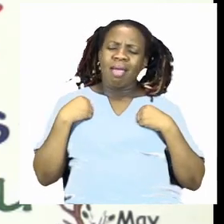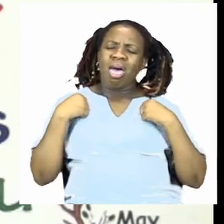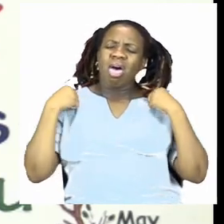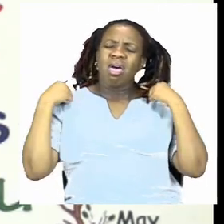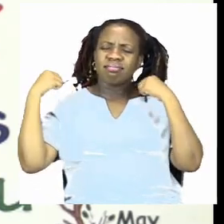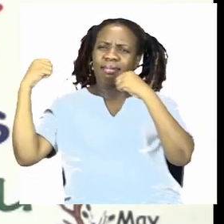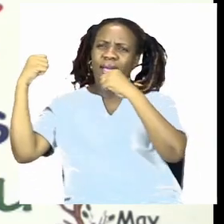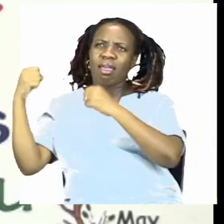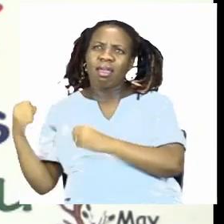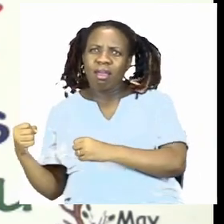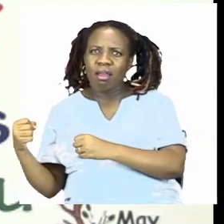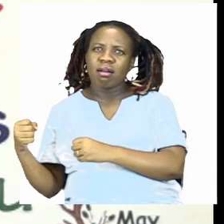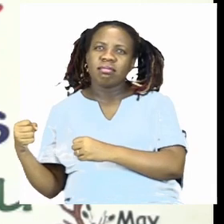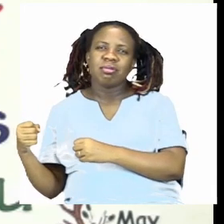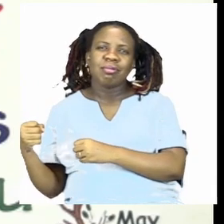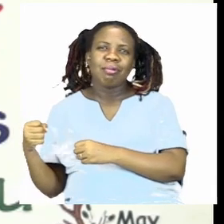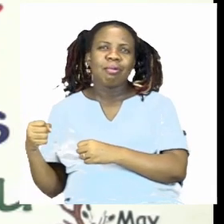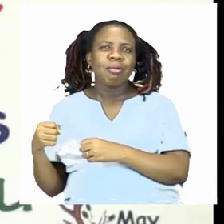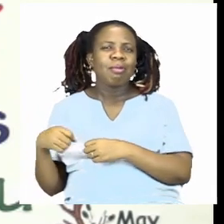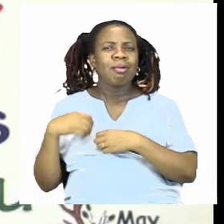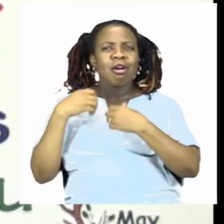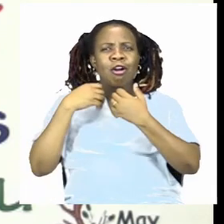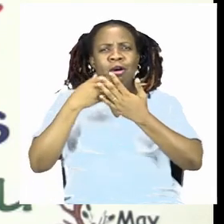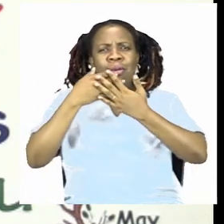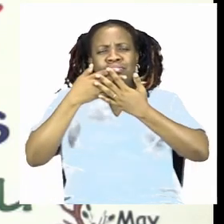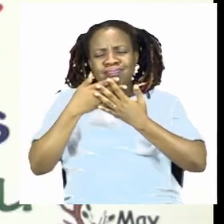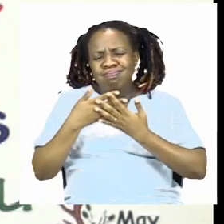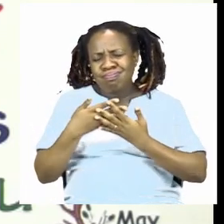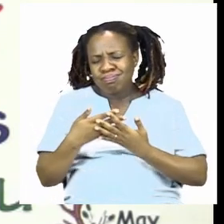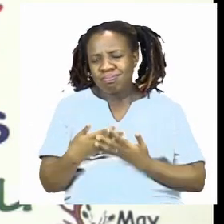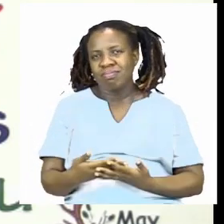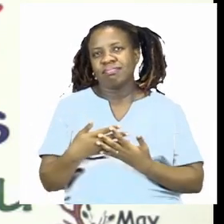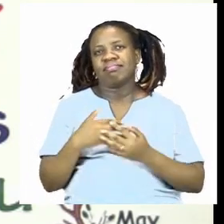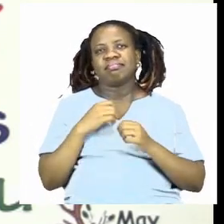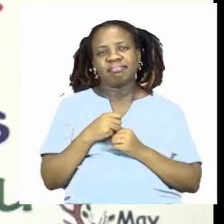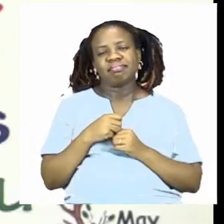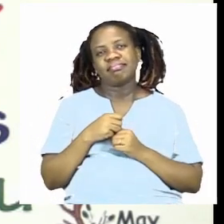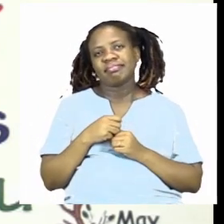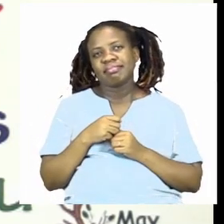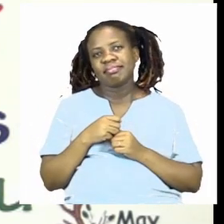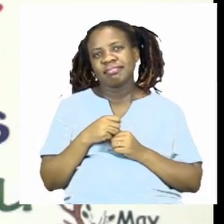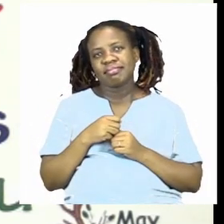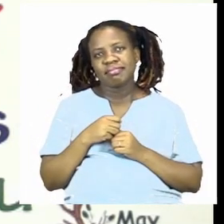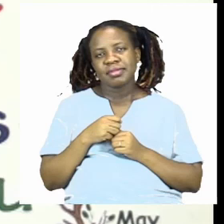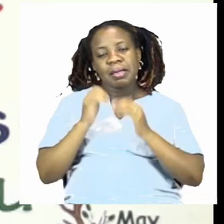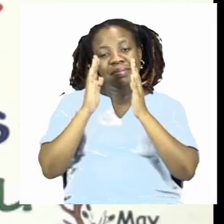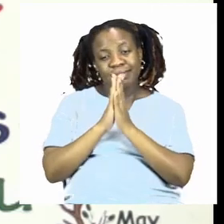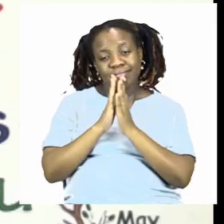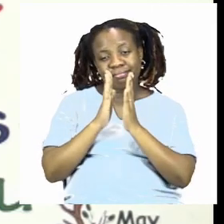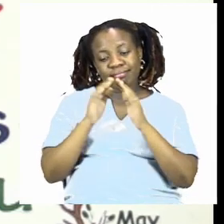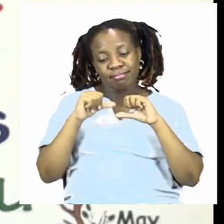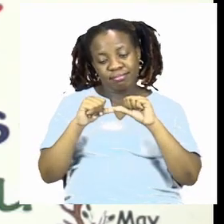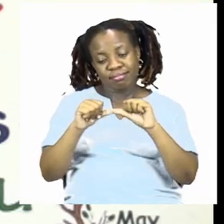right. Now I want you to go ahead and try and fill in your pronouns in all the other sentences,